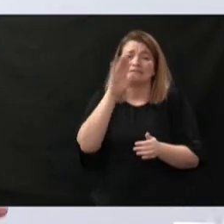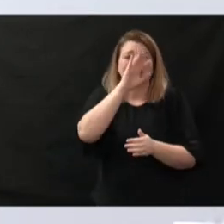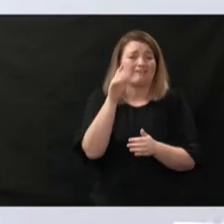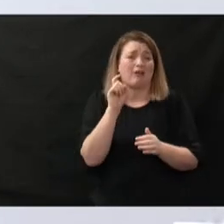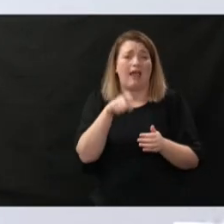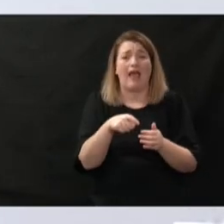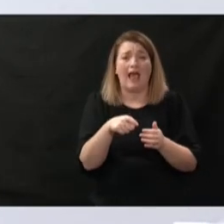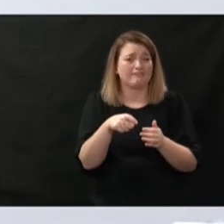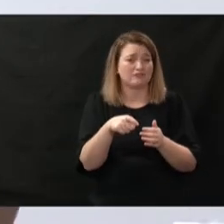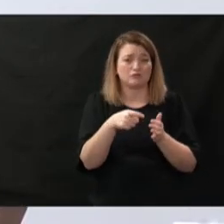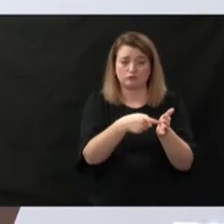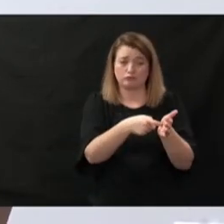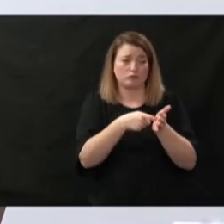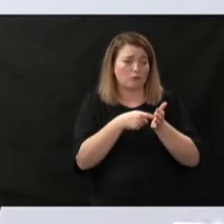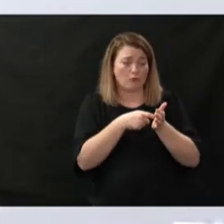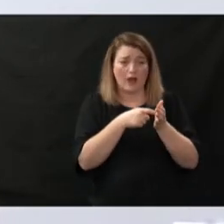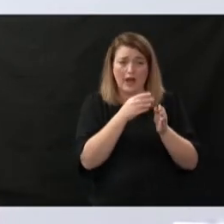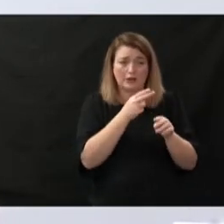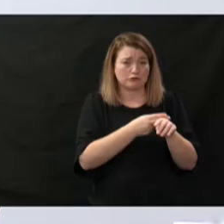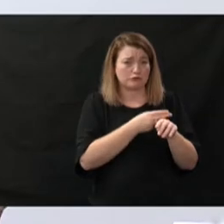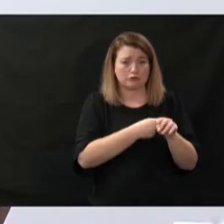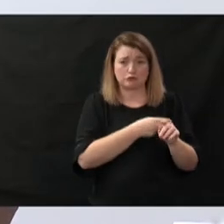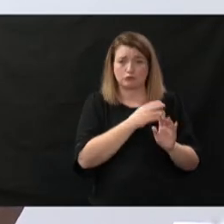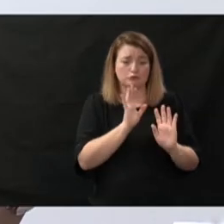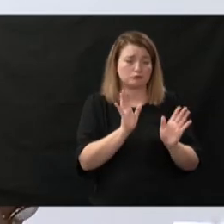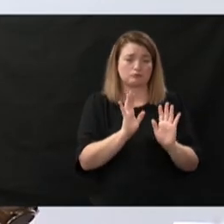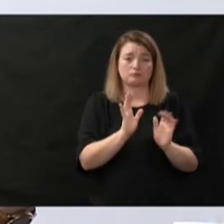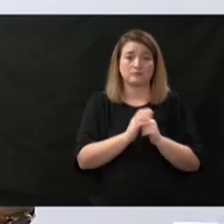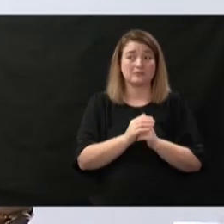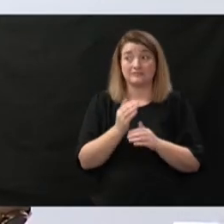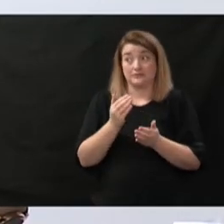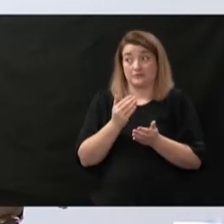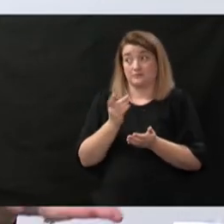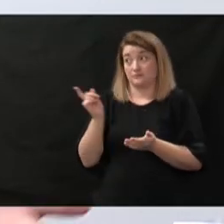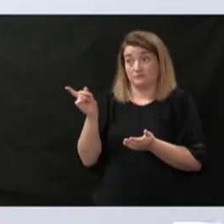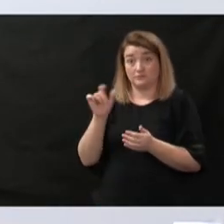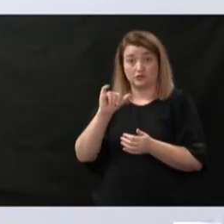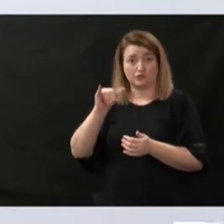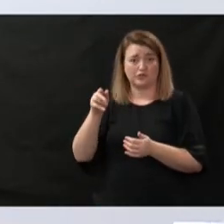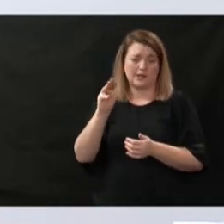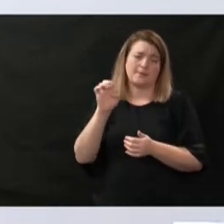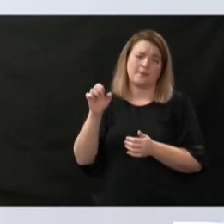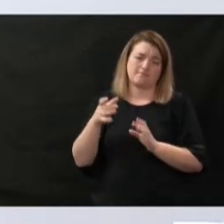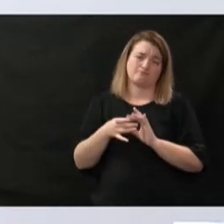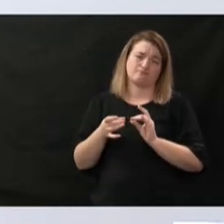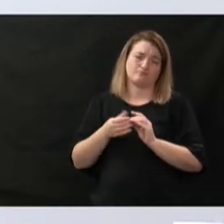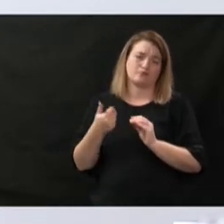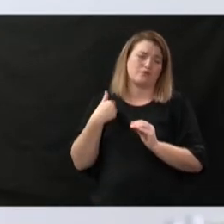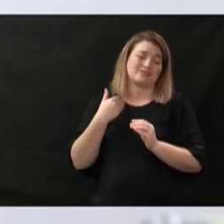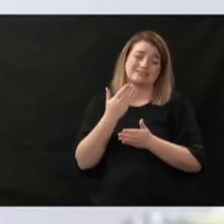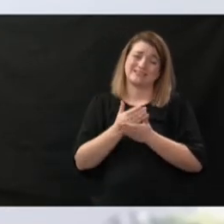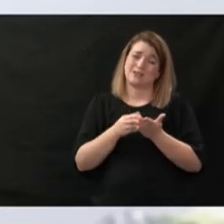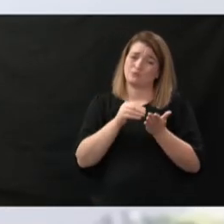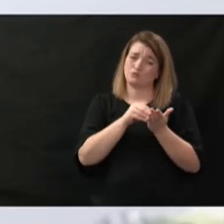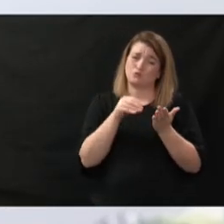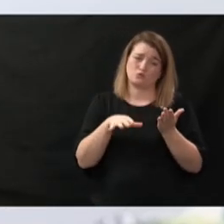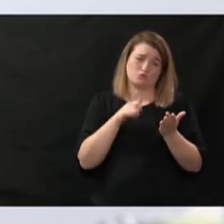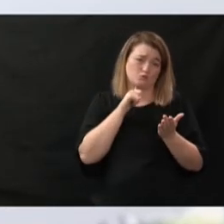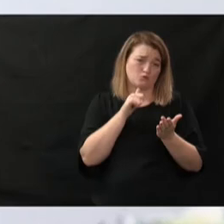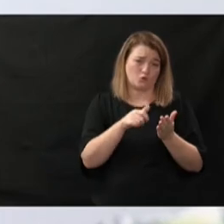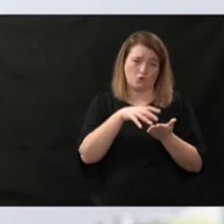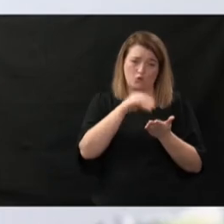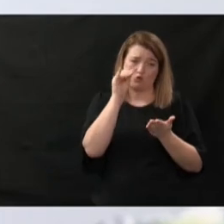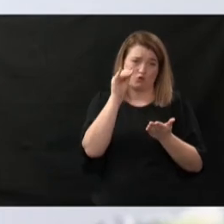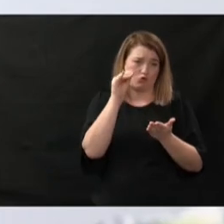right? And if they're confusing, like Jamie said, sometimes kids don't learn like that. So you have to know your students and what works for them. But those are there for